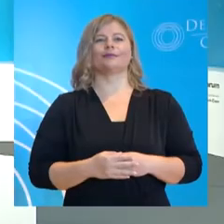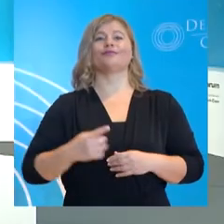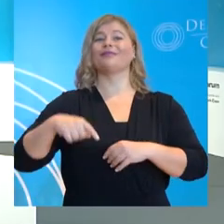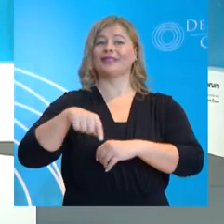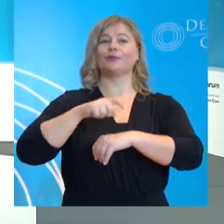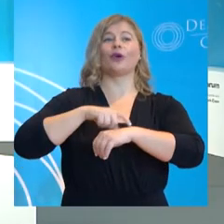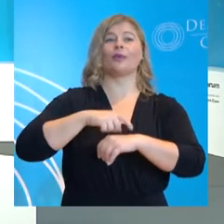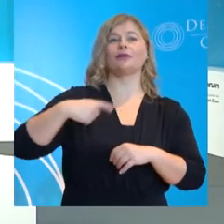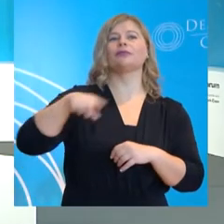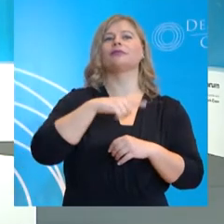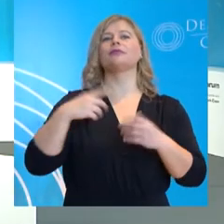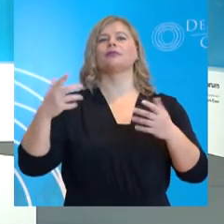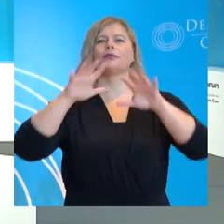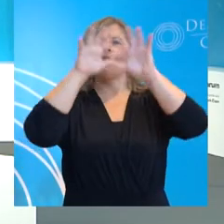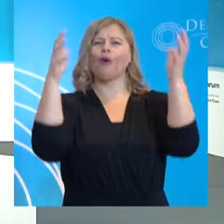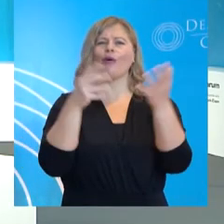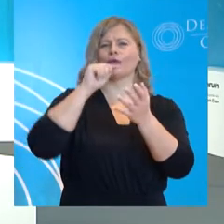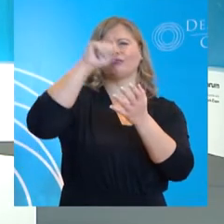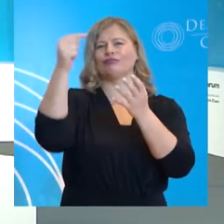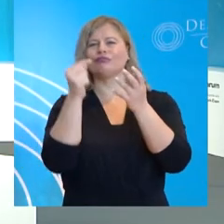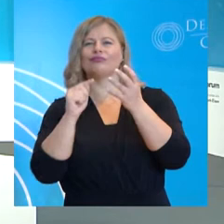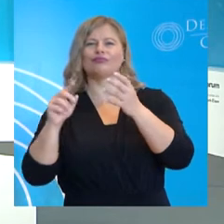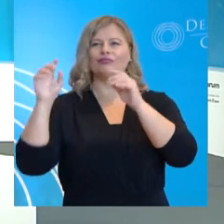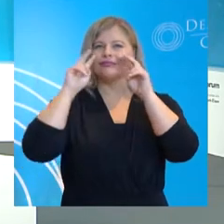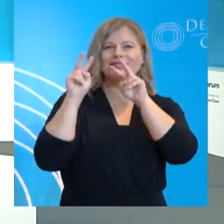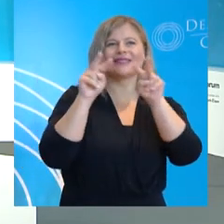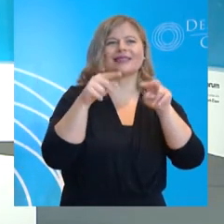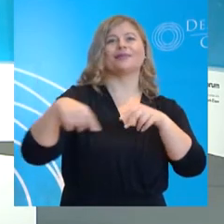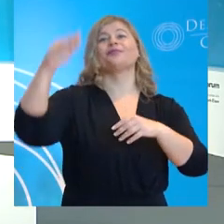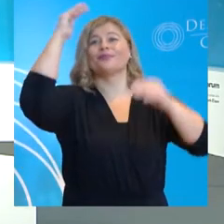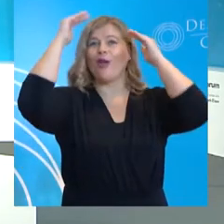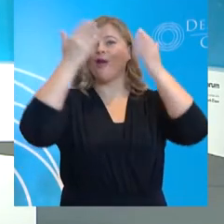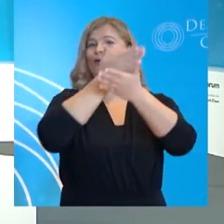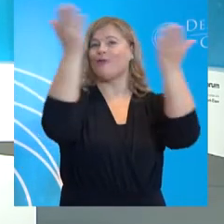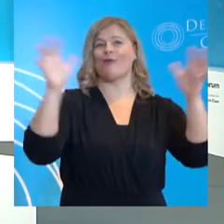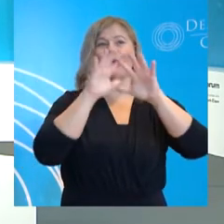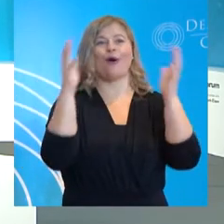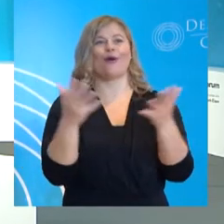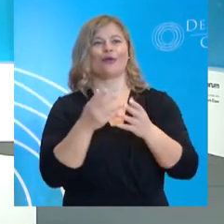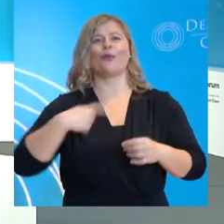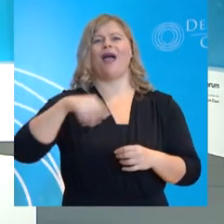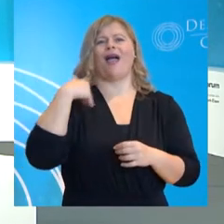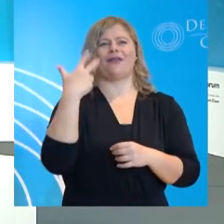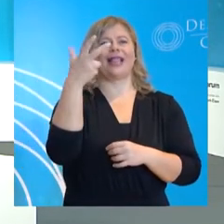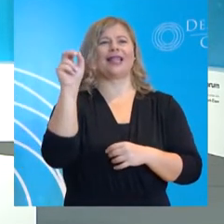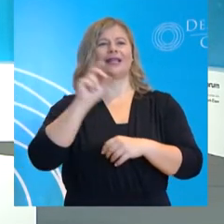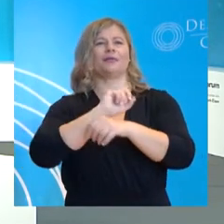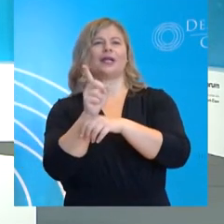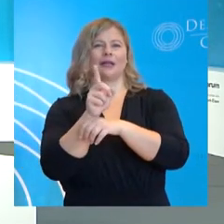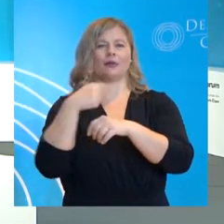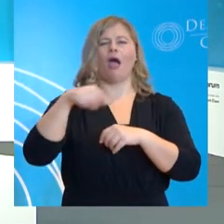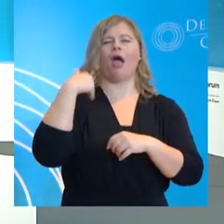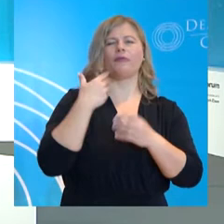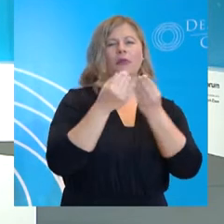good morning to you. We have half an hour, and I want to get to a bunch of topics. So I'm going